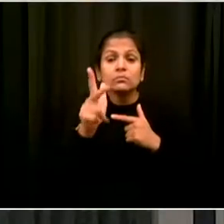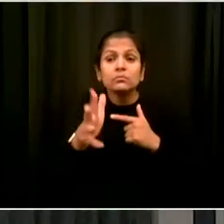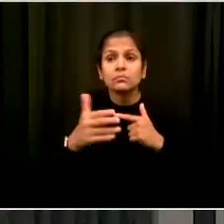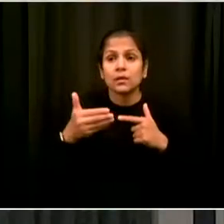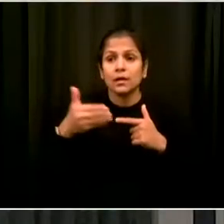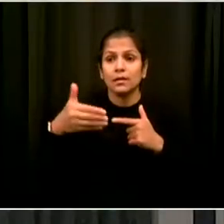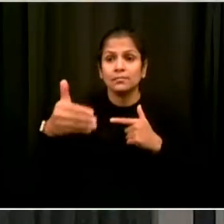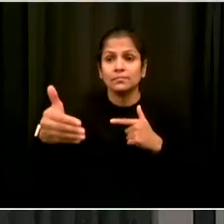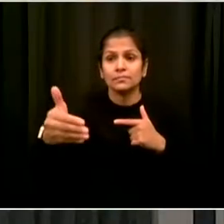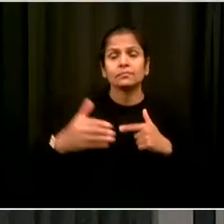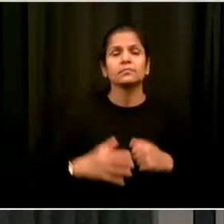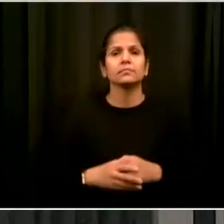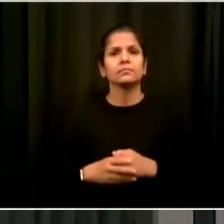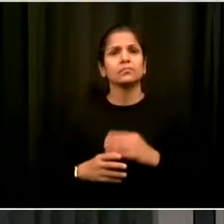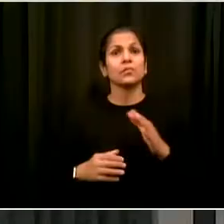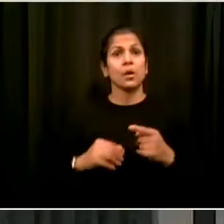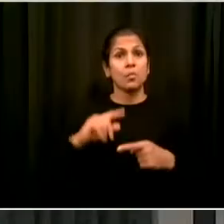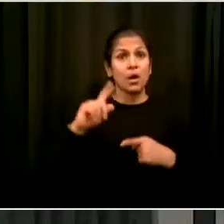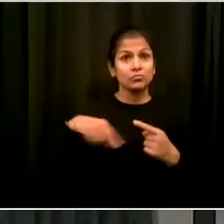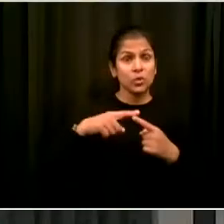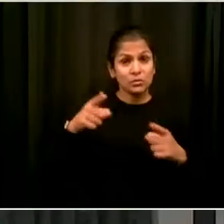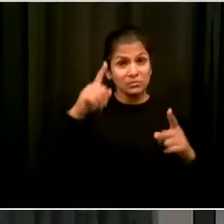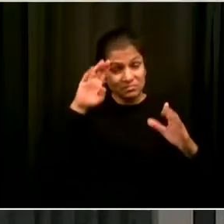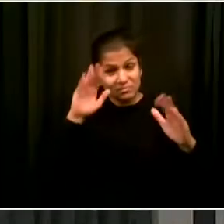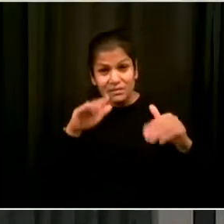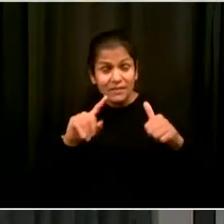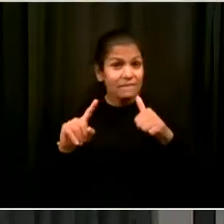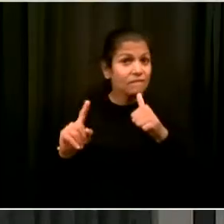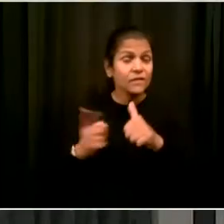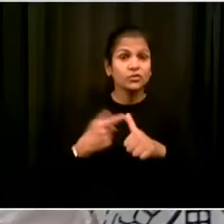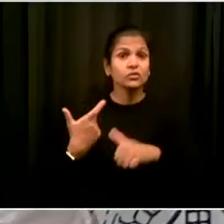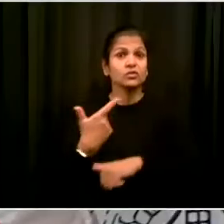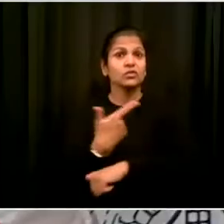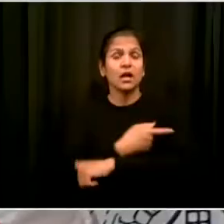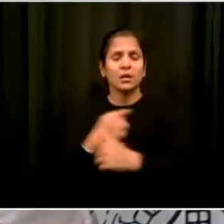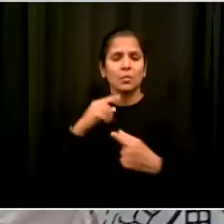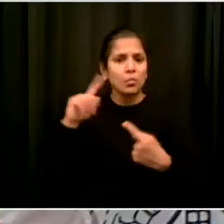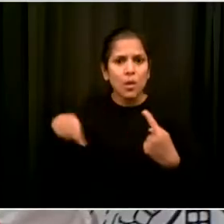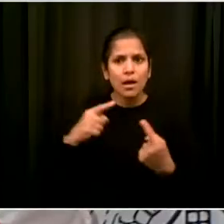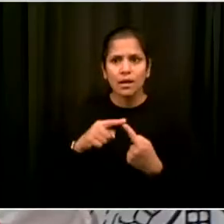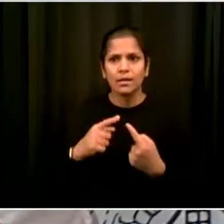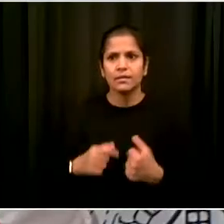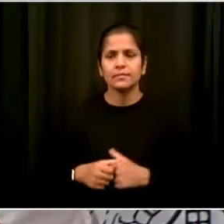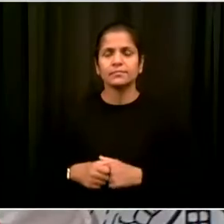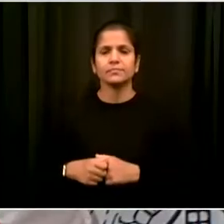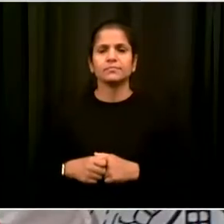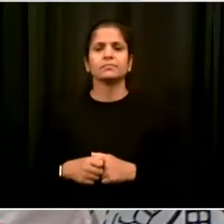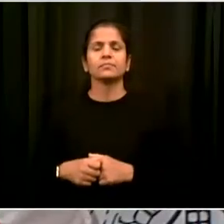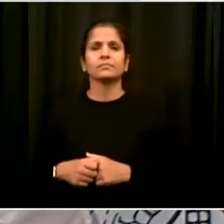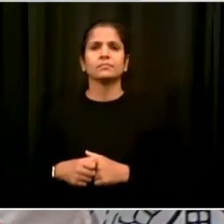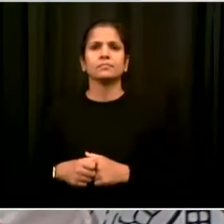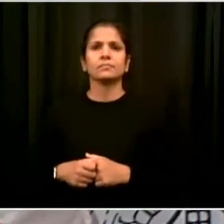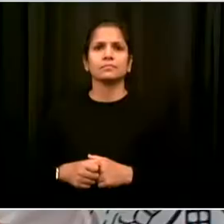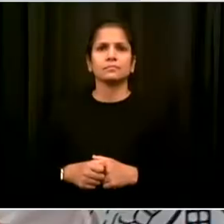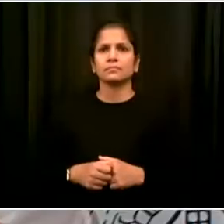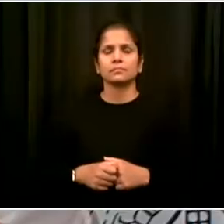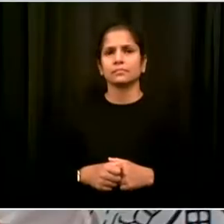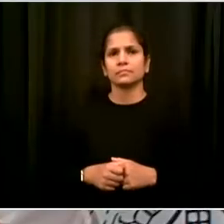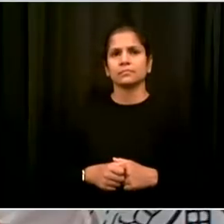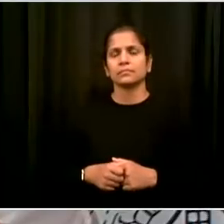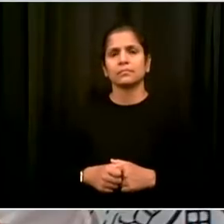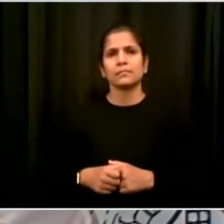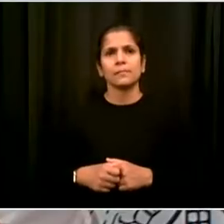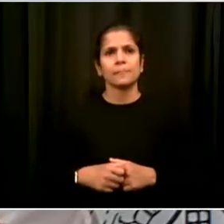frontline healthcare workers to get their vaccines? Yeah, I'll turn to Dr. Easterling and our